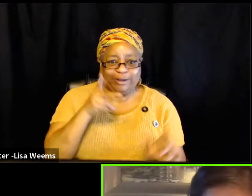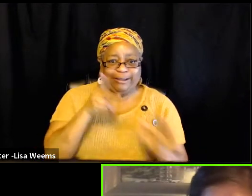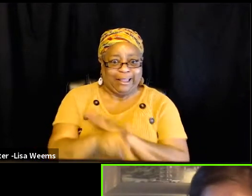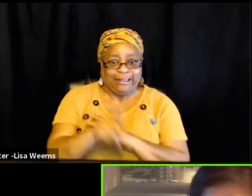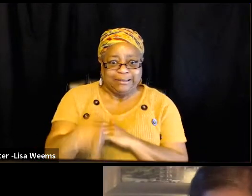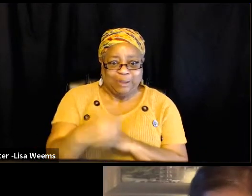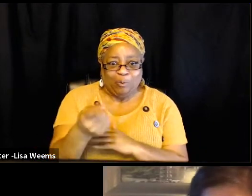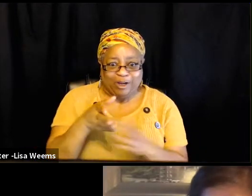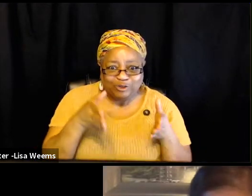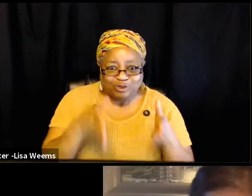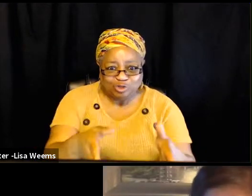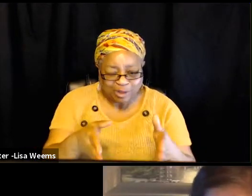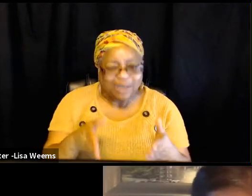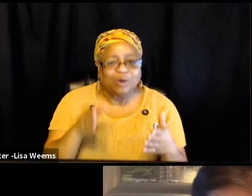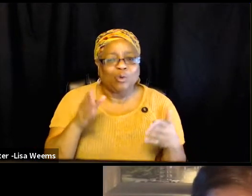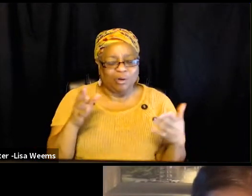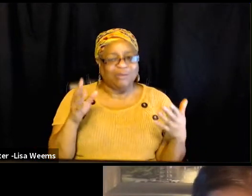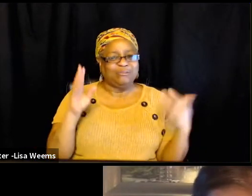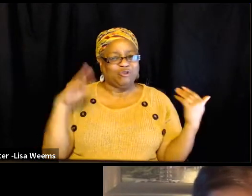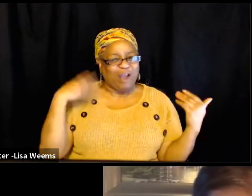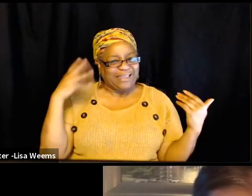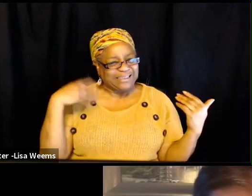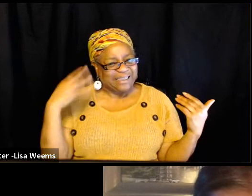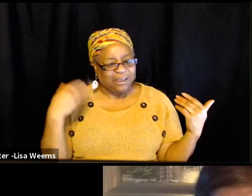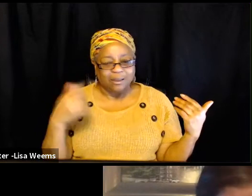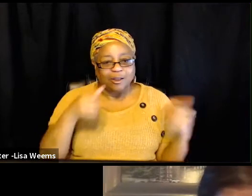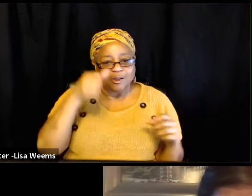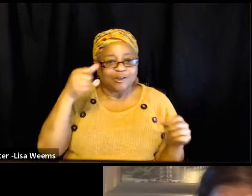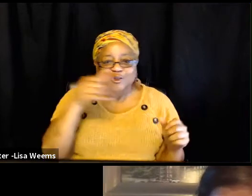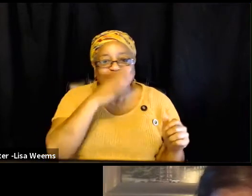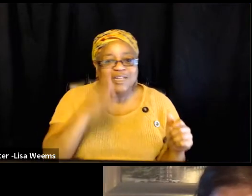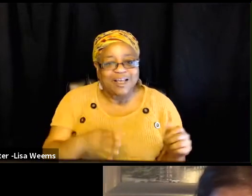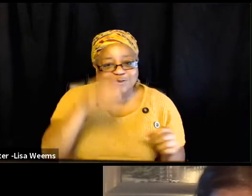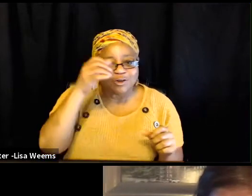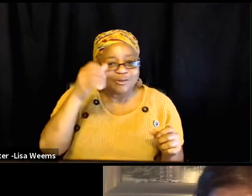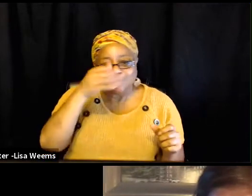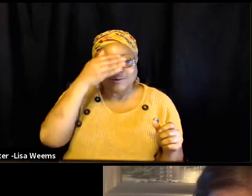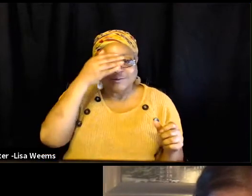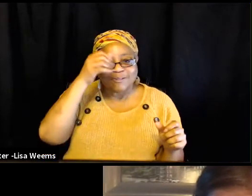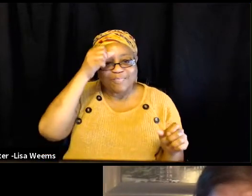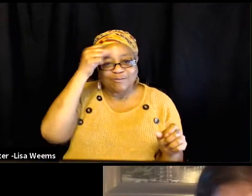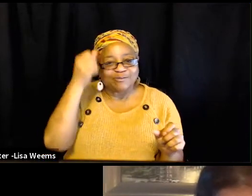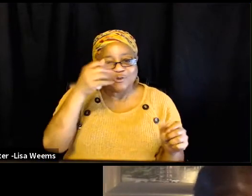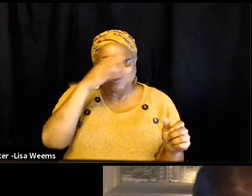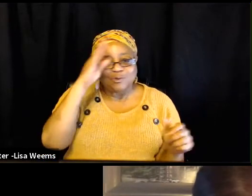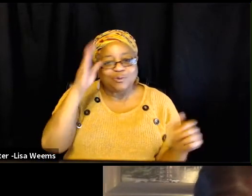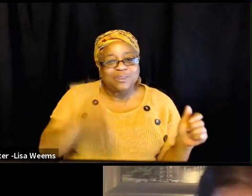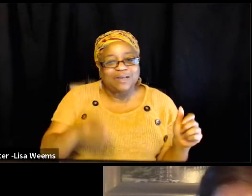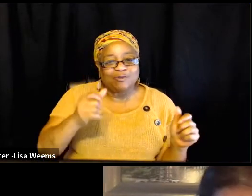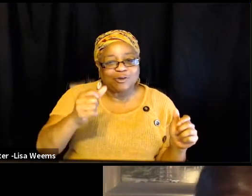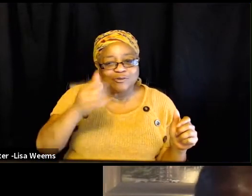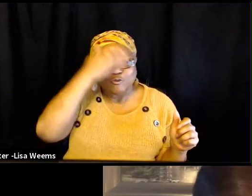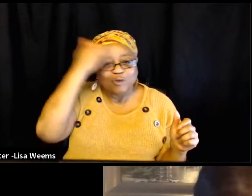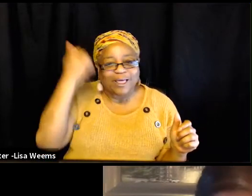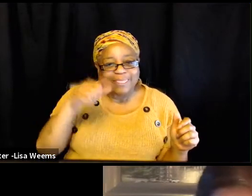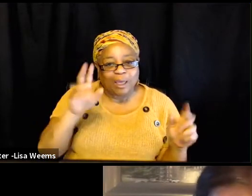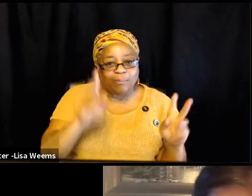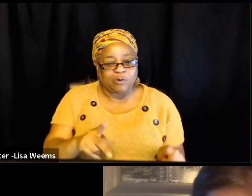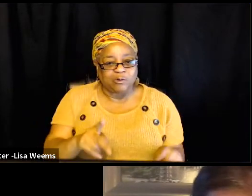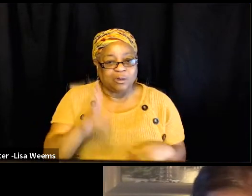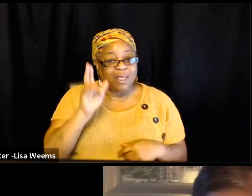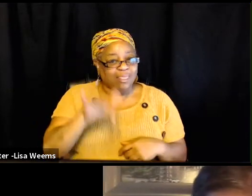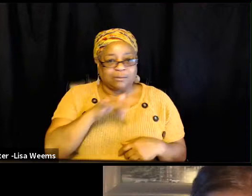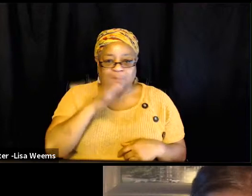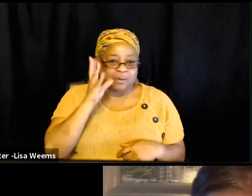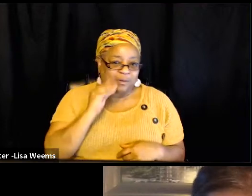like crazy. I mean, like you will never forget that person. Right. That's not what you want the experience to be. And I think, by the way, I mean,